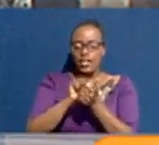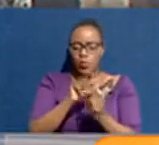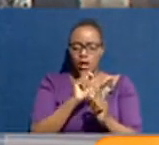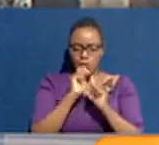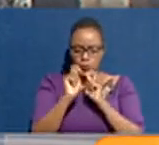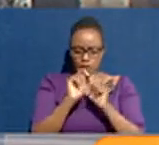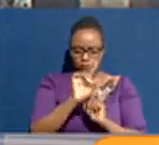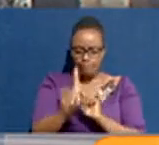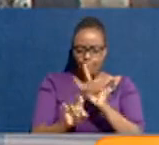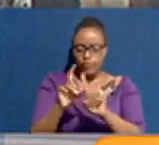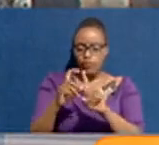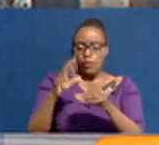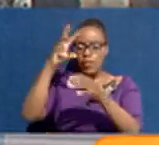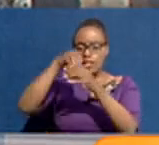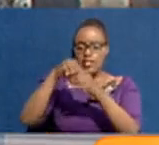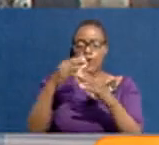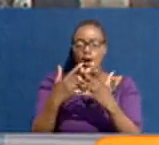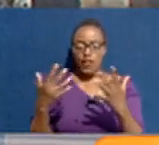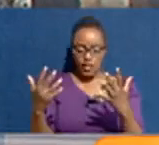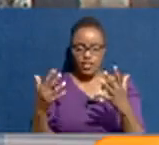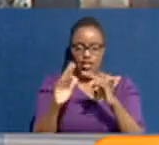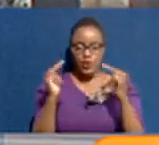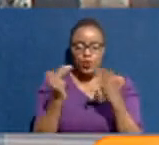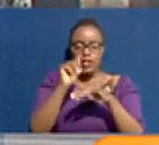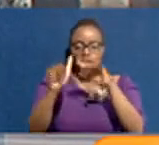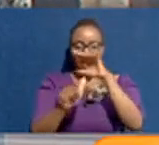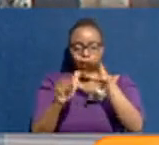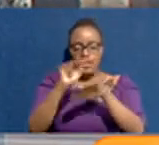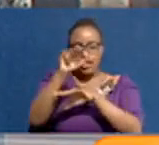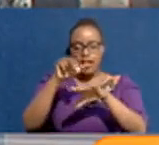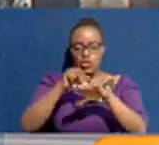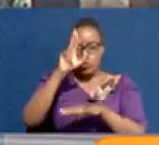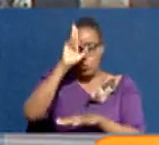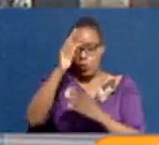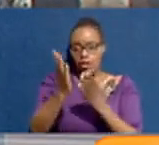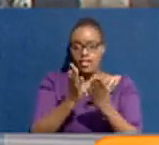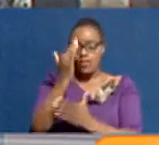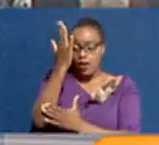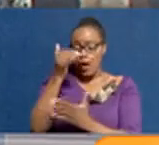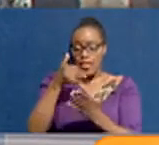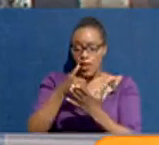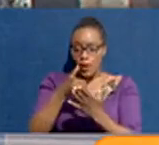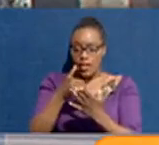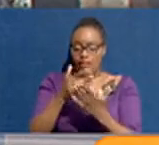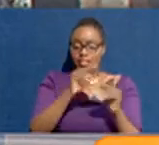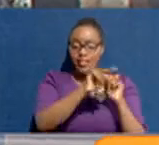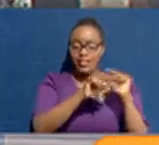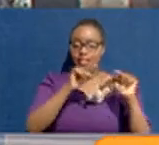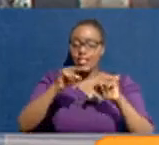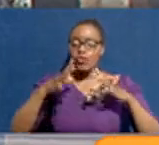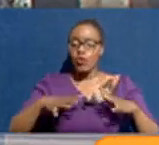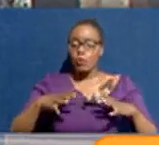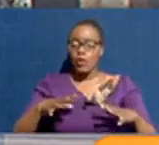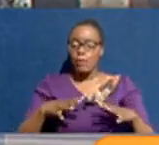grilled by detectives from the Internal Affairs Unit of the National Police Service over alleged involvement in extrajudicial